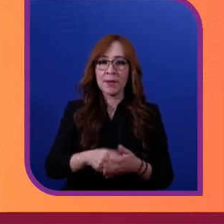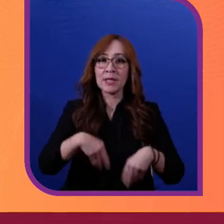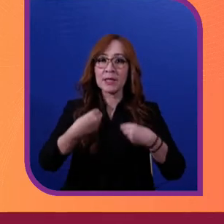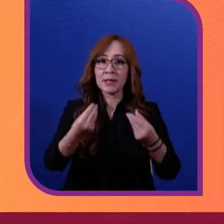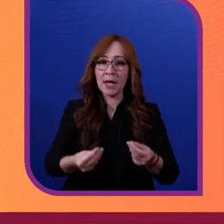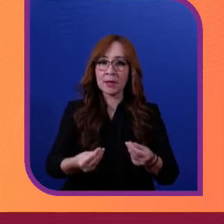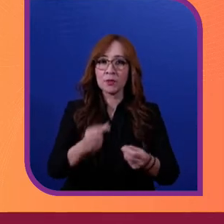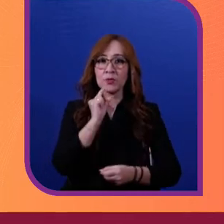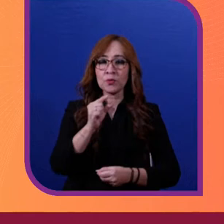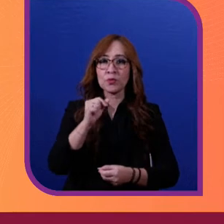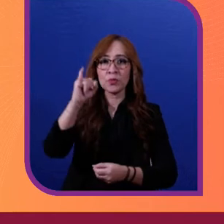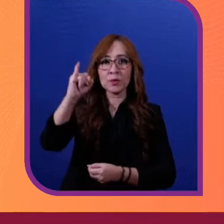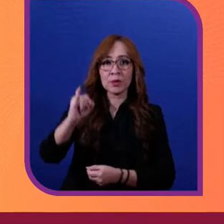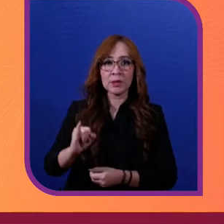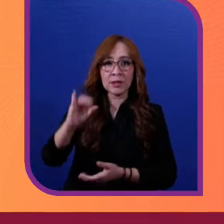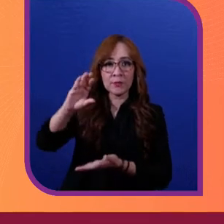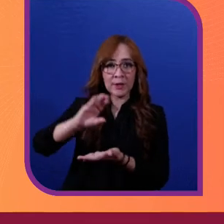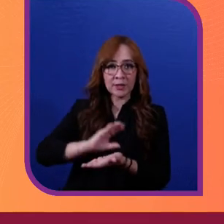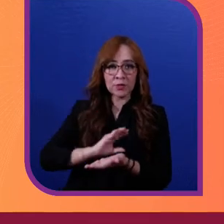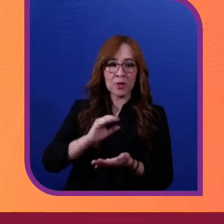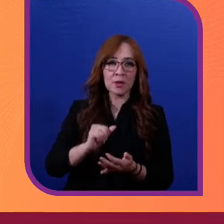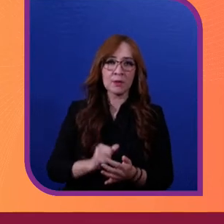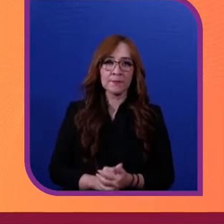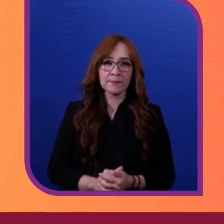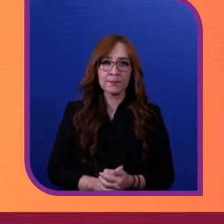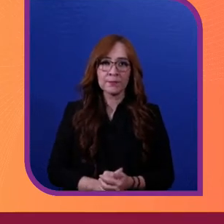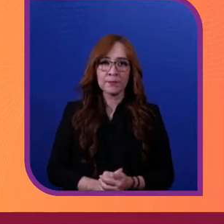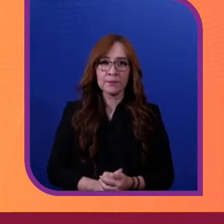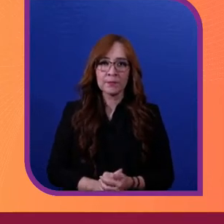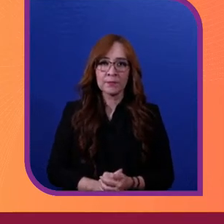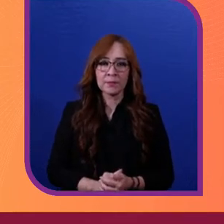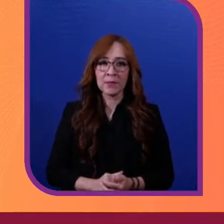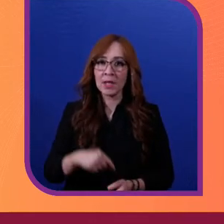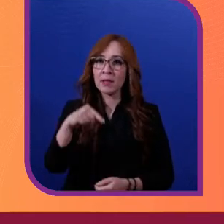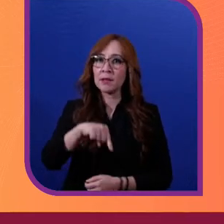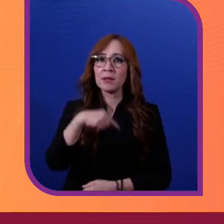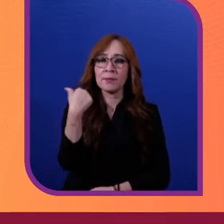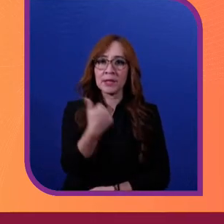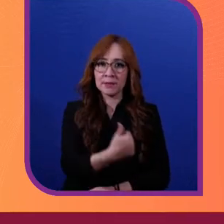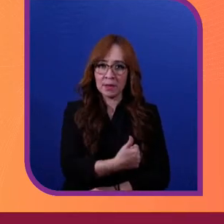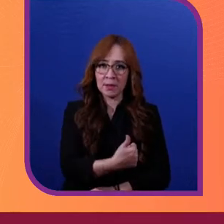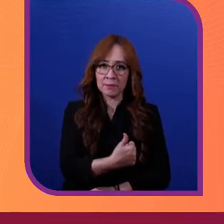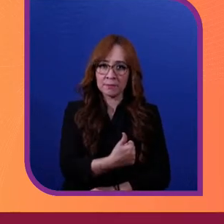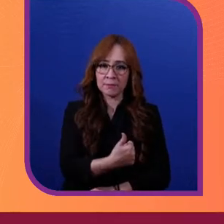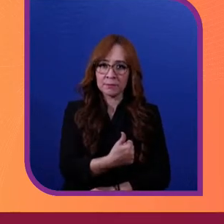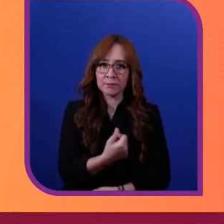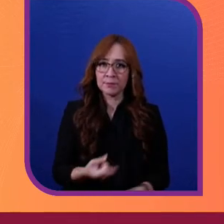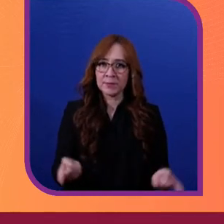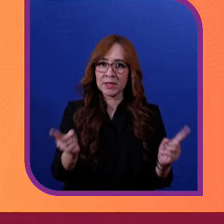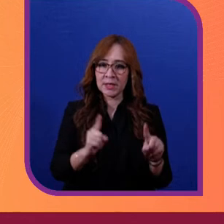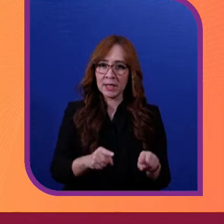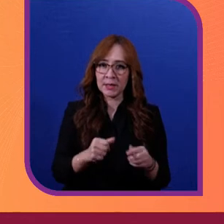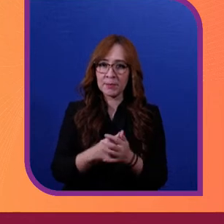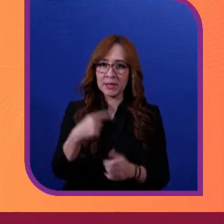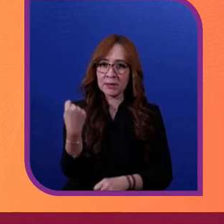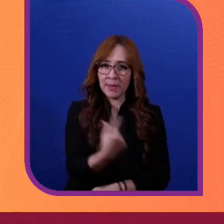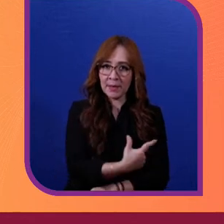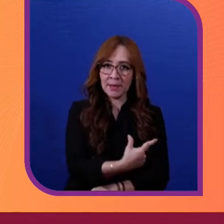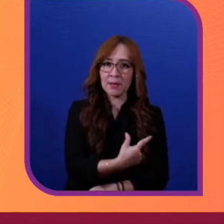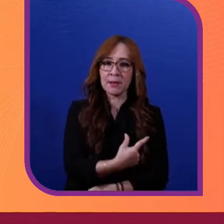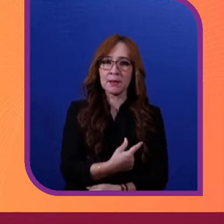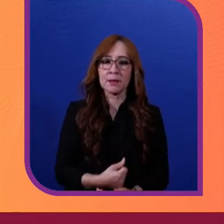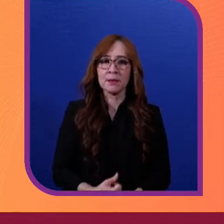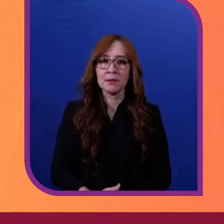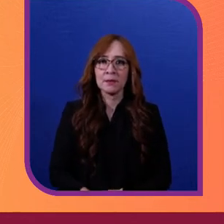IT brings edit kedelai zinc or it if itu terlalu zinc